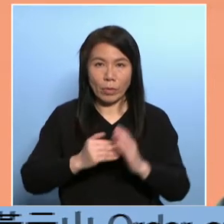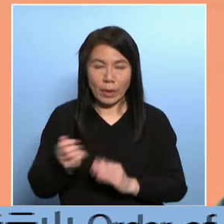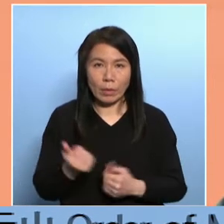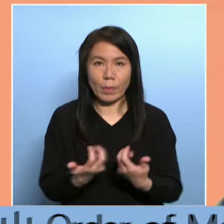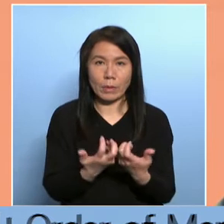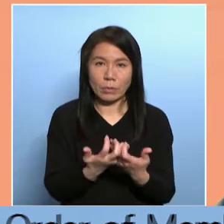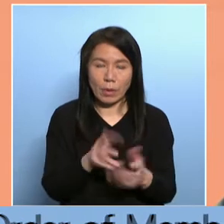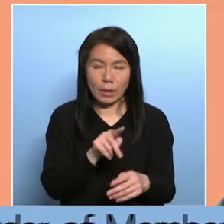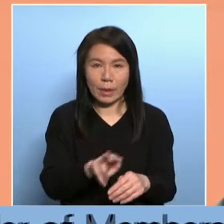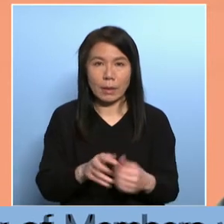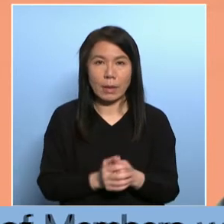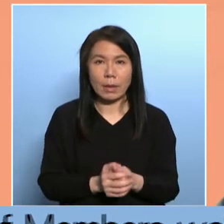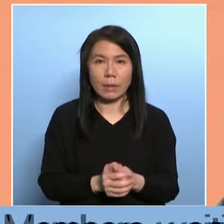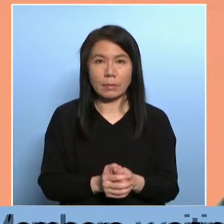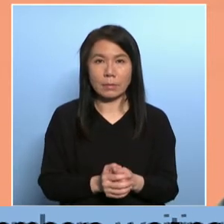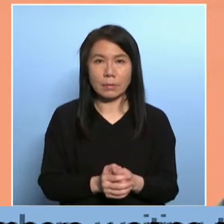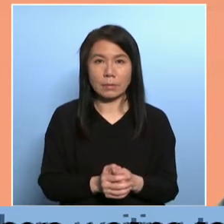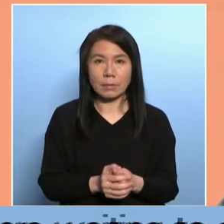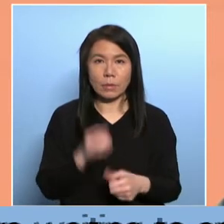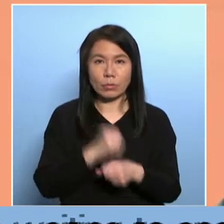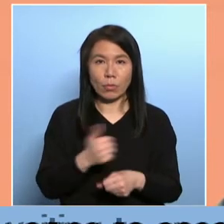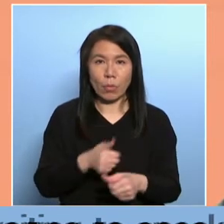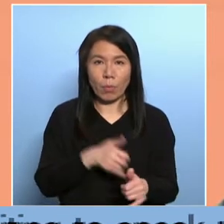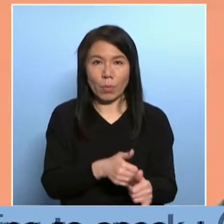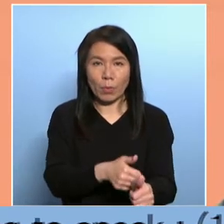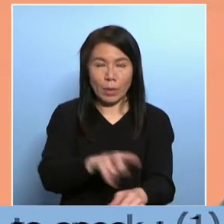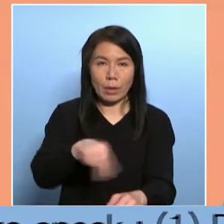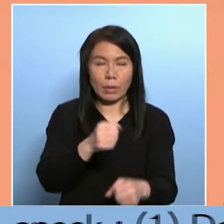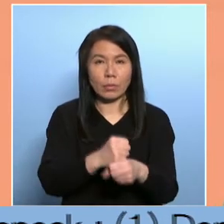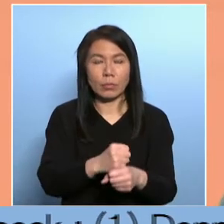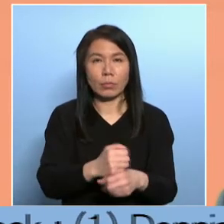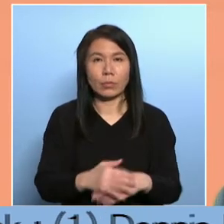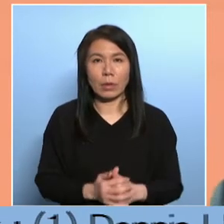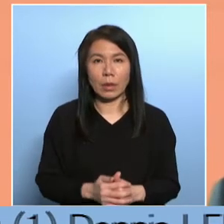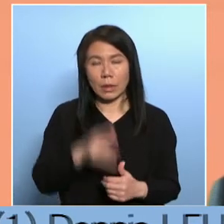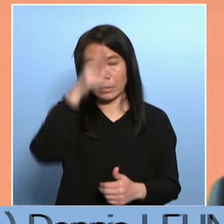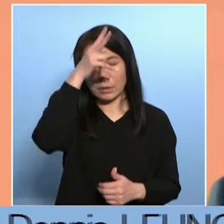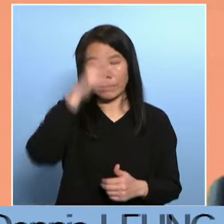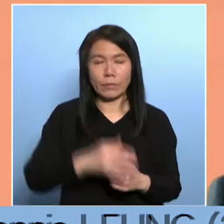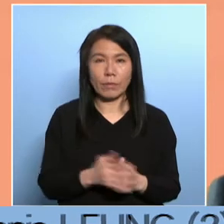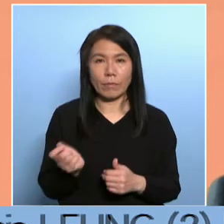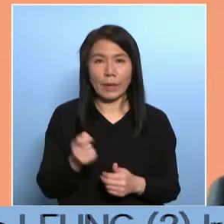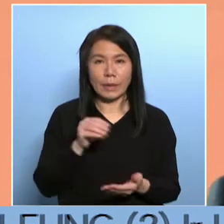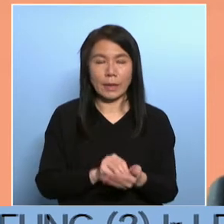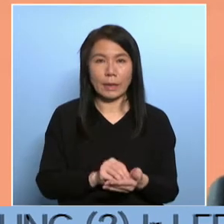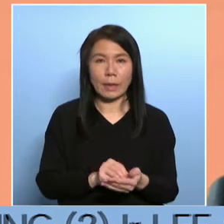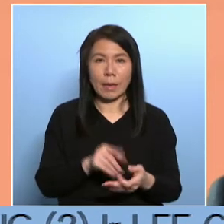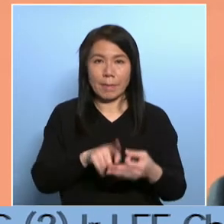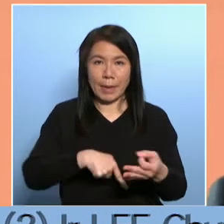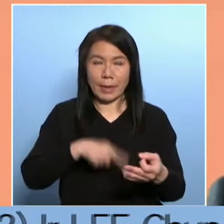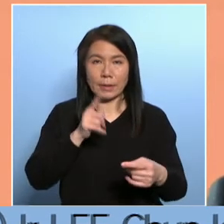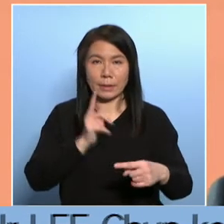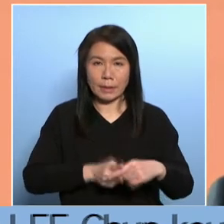real name registration system, and we're not making the most of technology and big data in tracing close